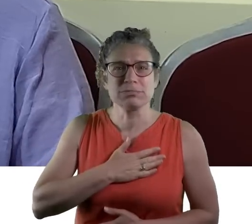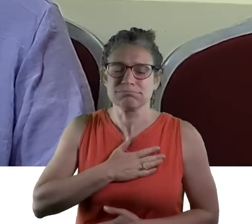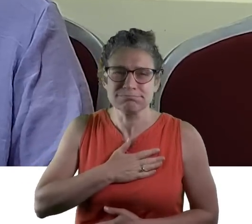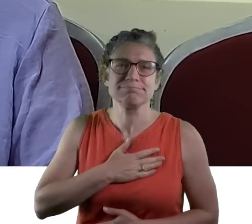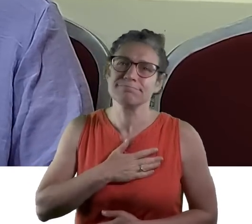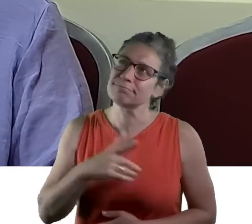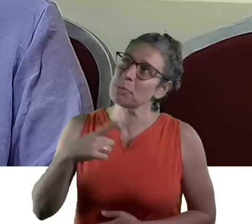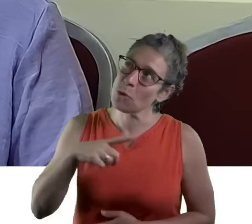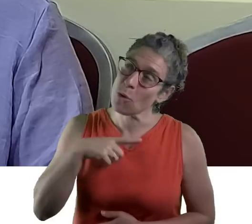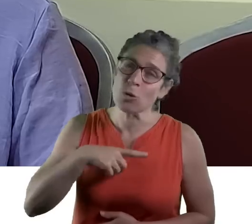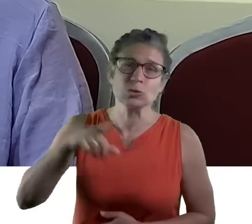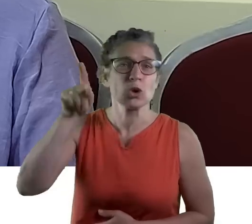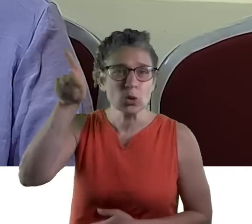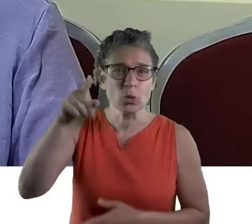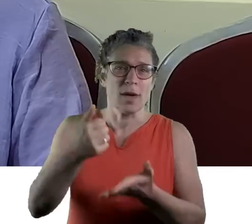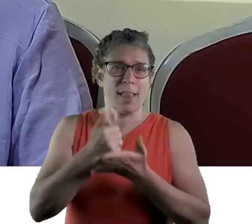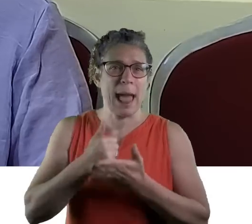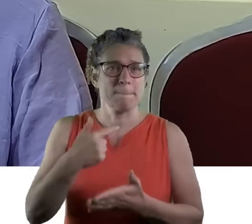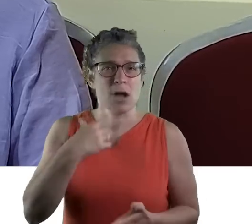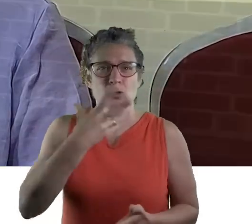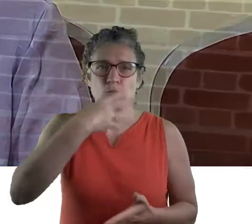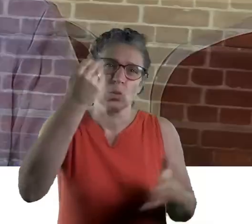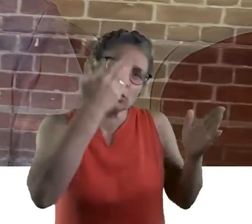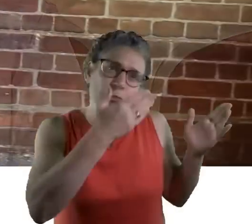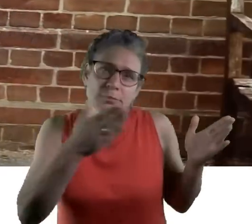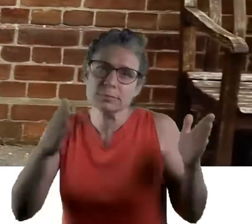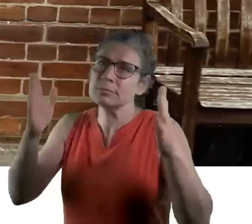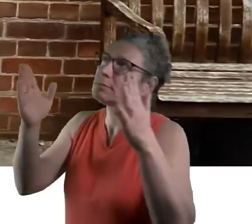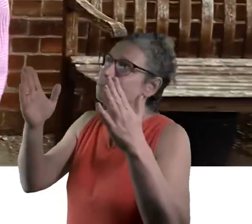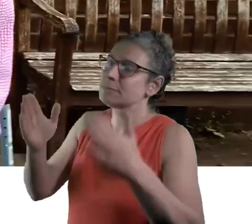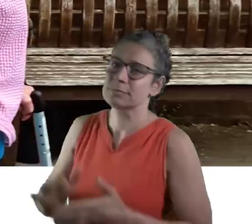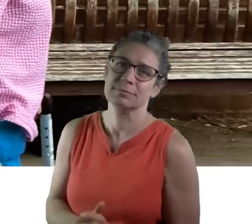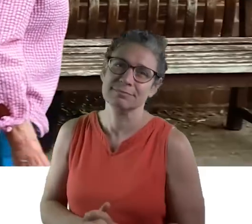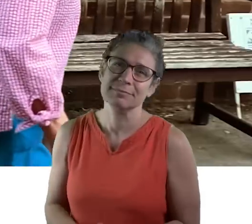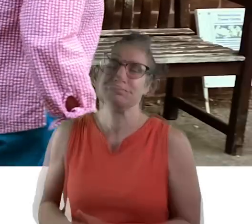for to you, O Lord, I lift up my soul.